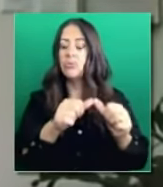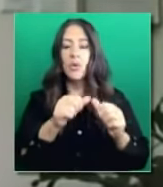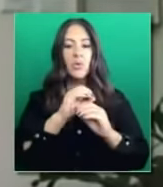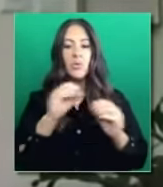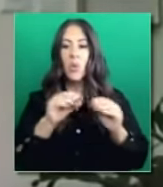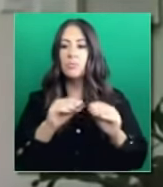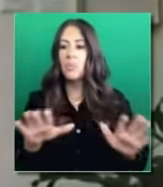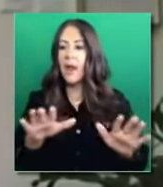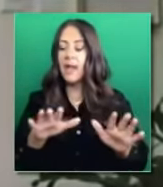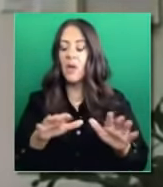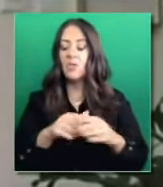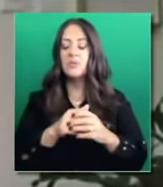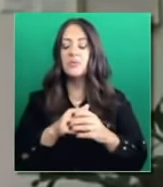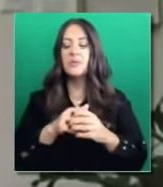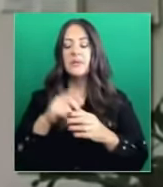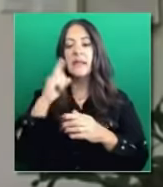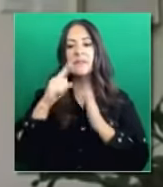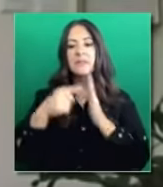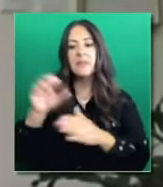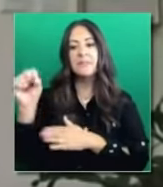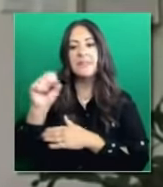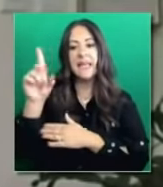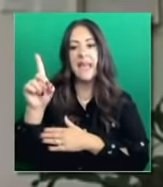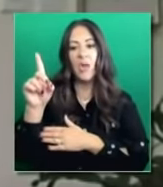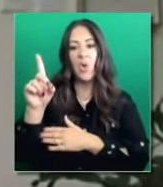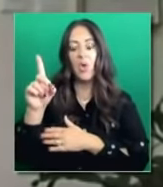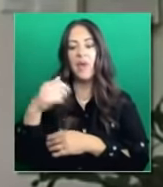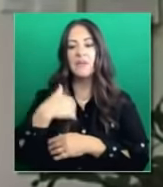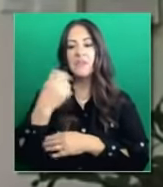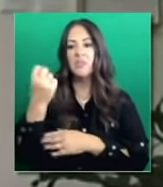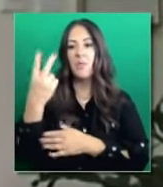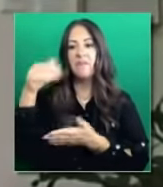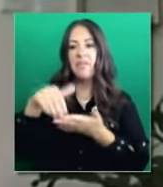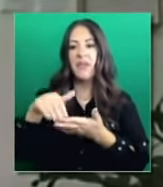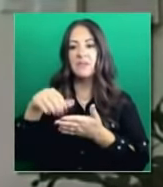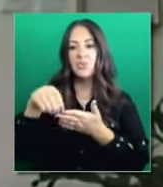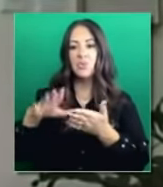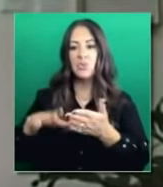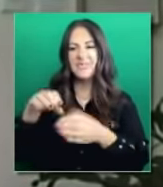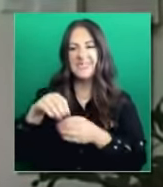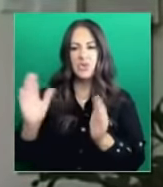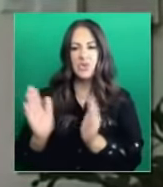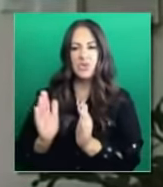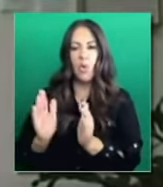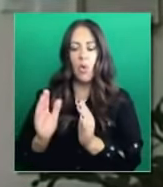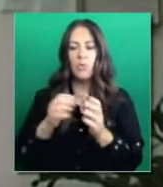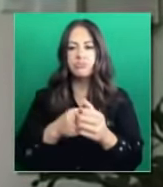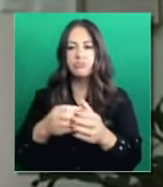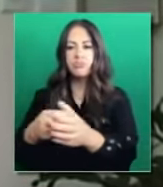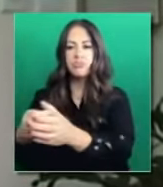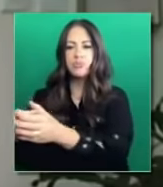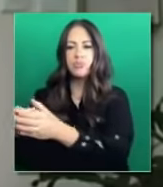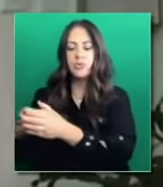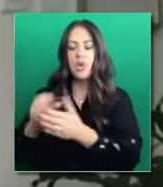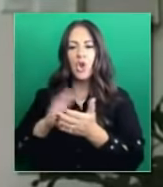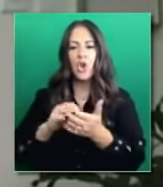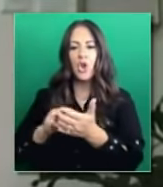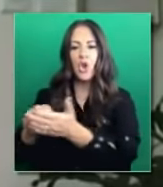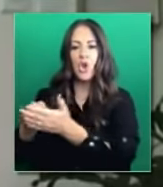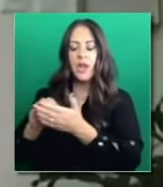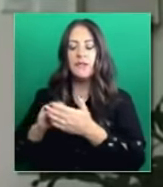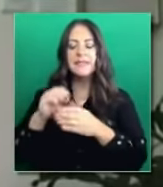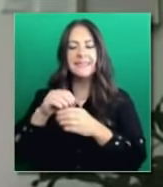that has very high rates right now. 12,000 students are in their small cohort instruction and so on. We mentioned